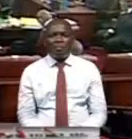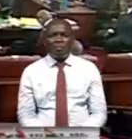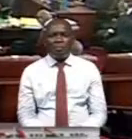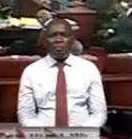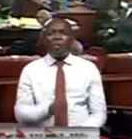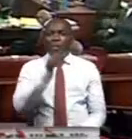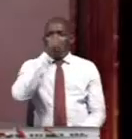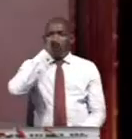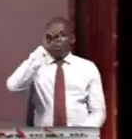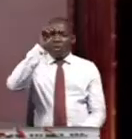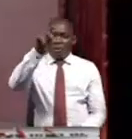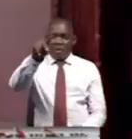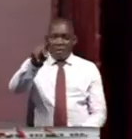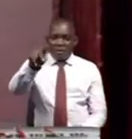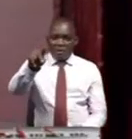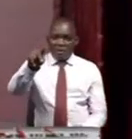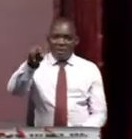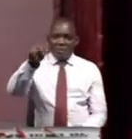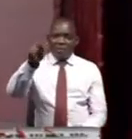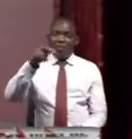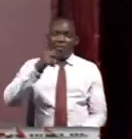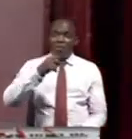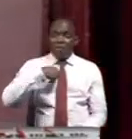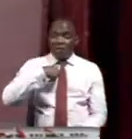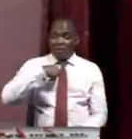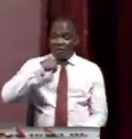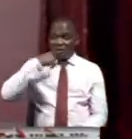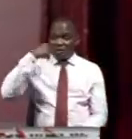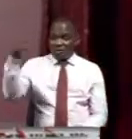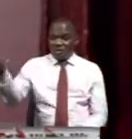Mr. Nunu, I'm putting it to you